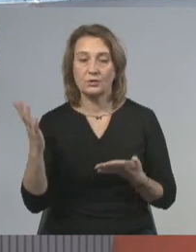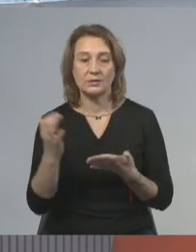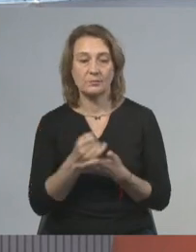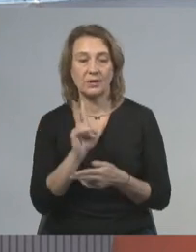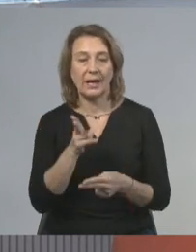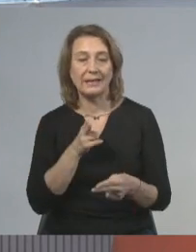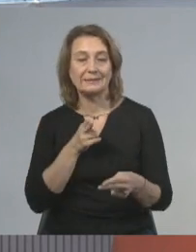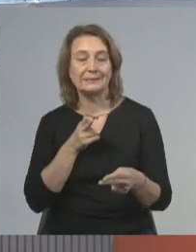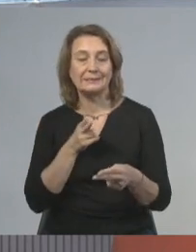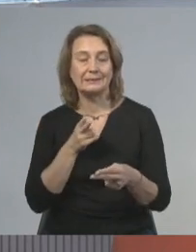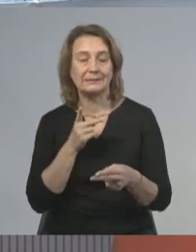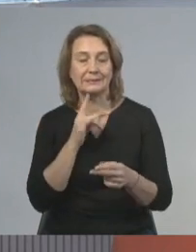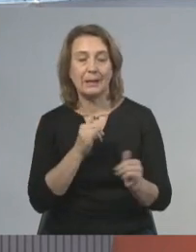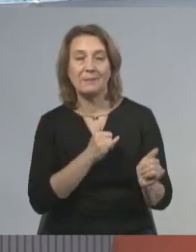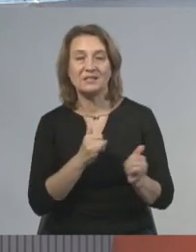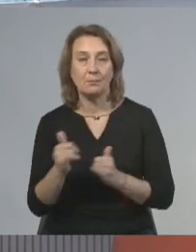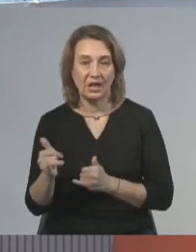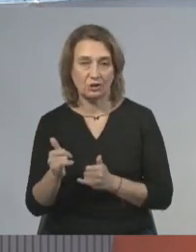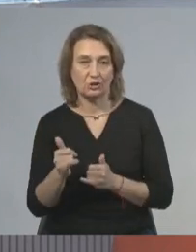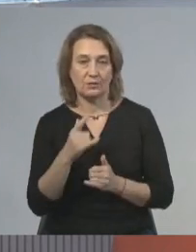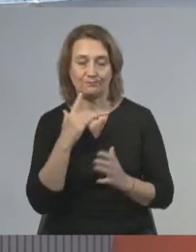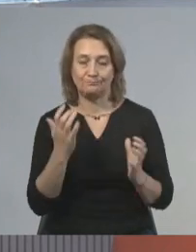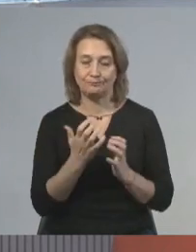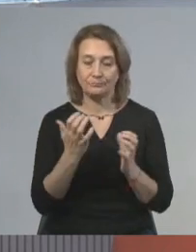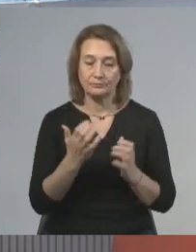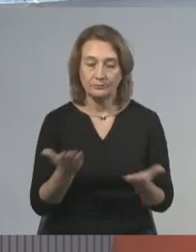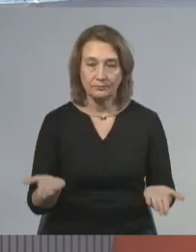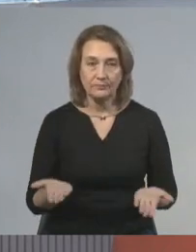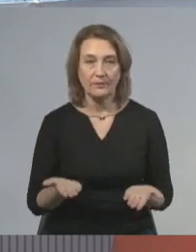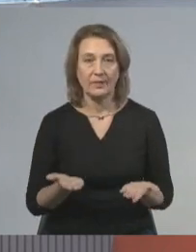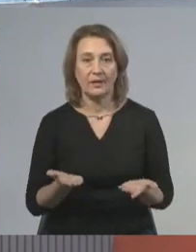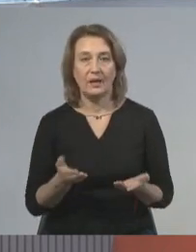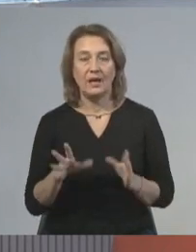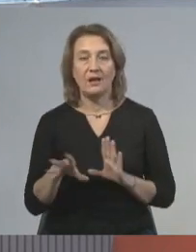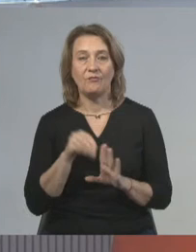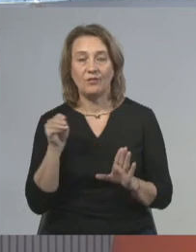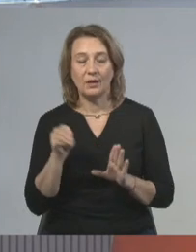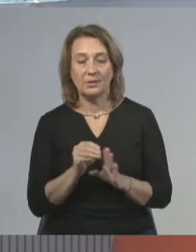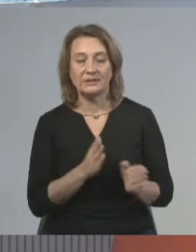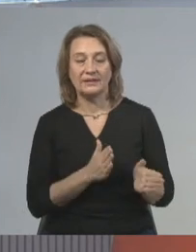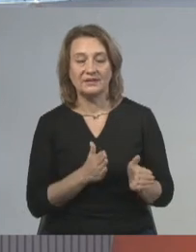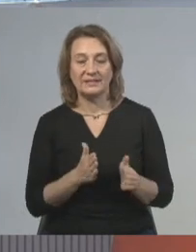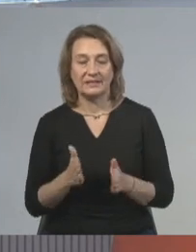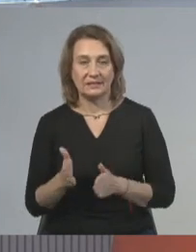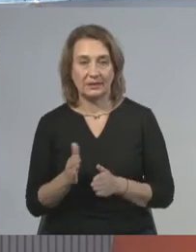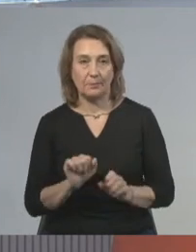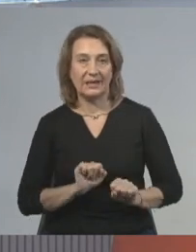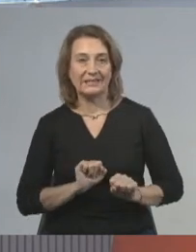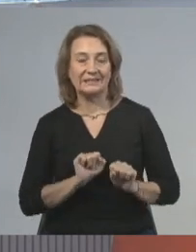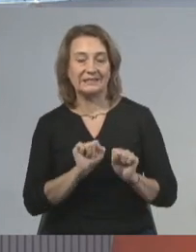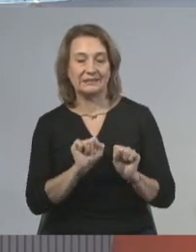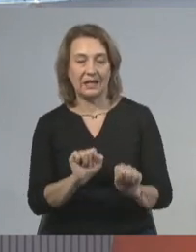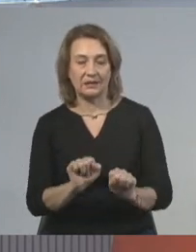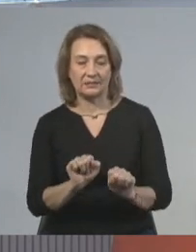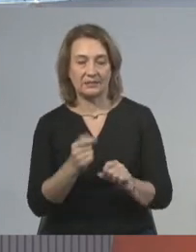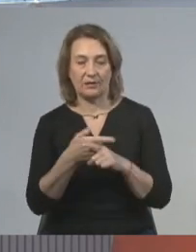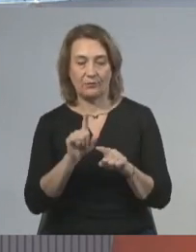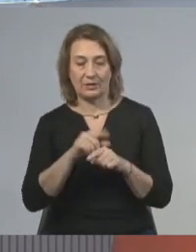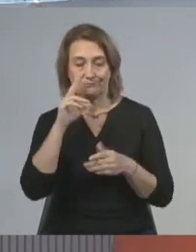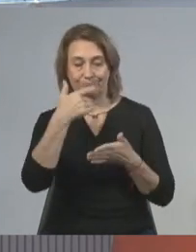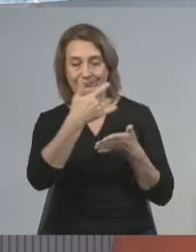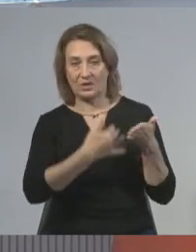we find the way to provide safety and security of identify identification of voters in the